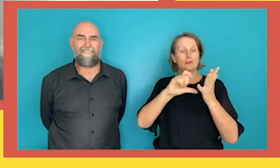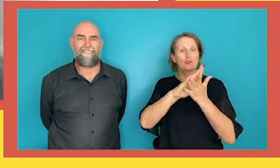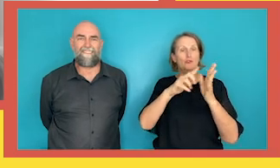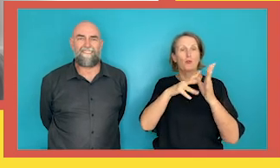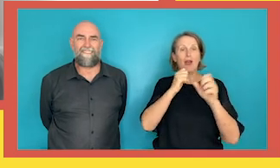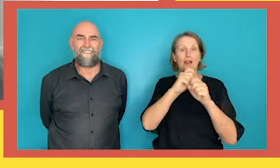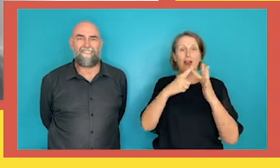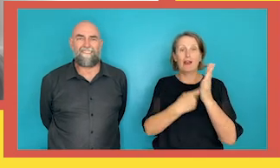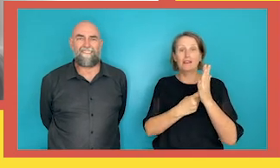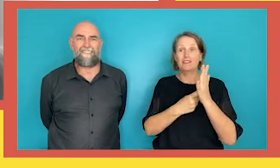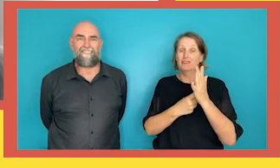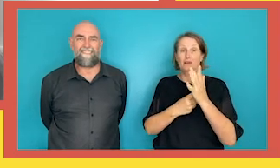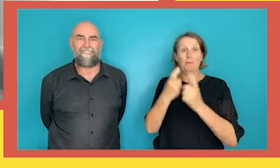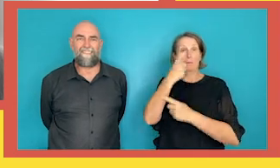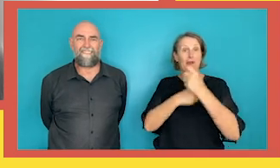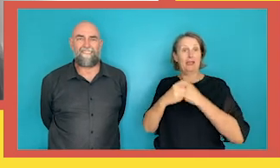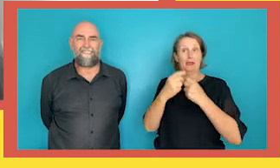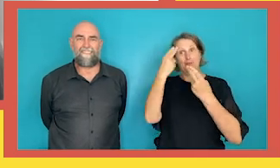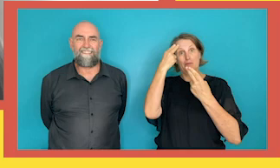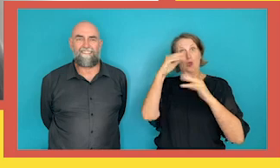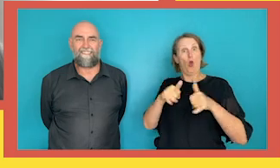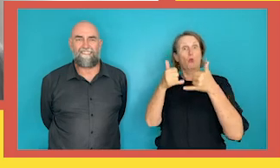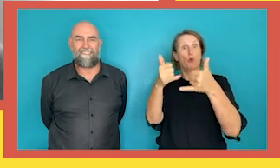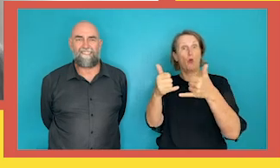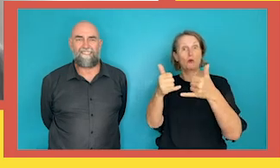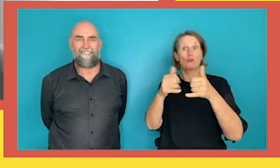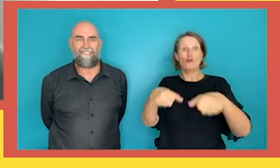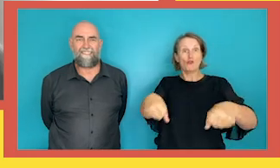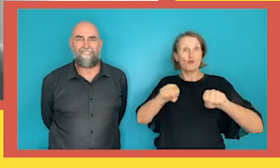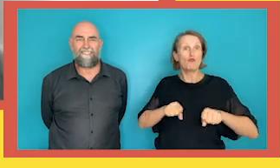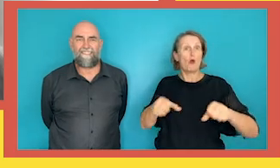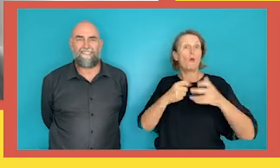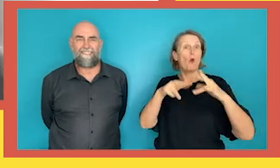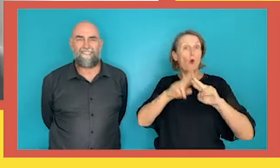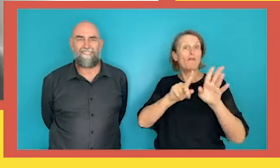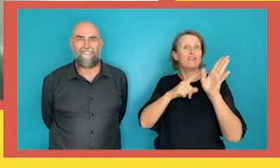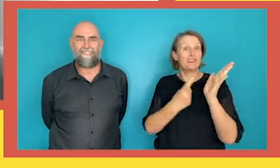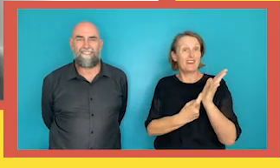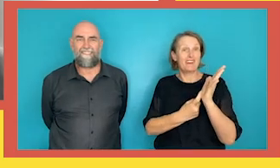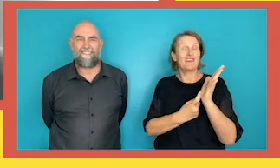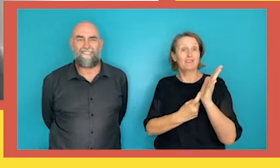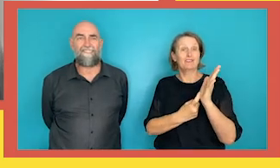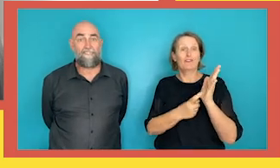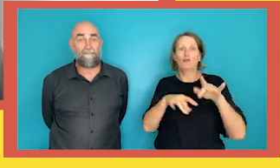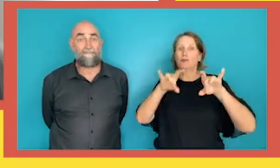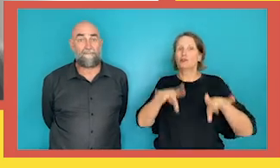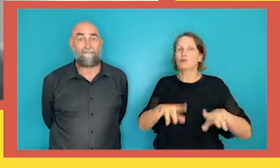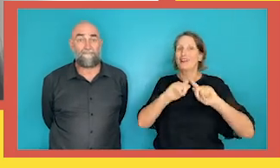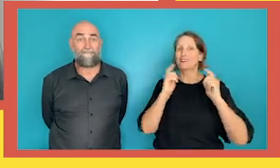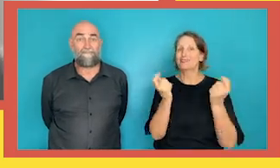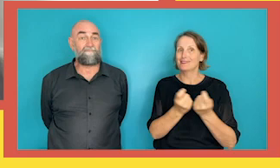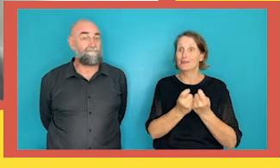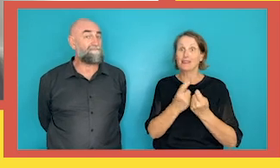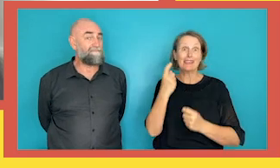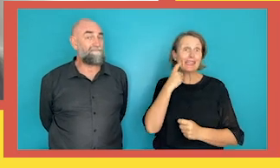as the Rower of the Year. So this is an award that was voted by his peers from the Australian rowing team. And it's